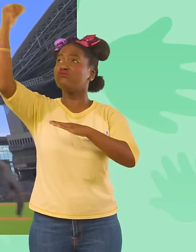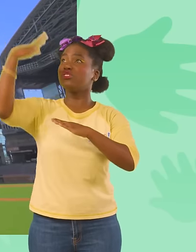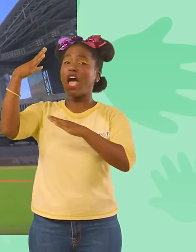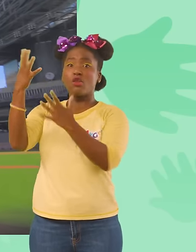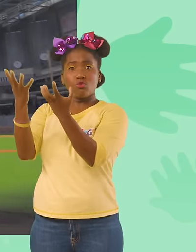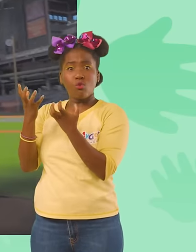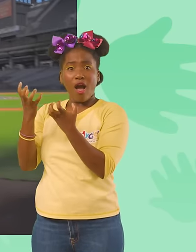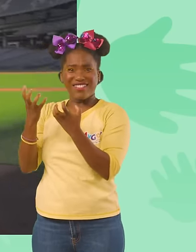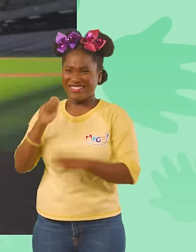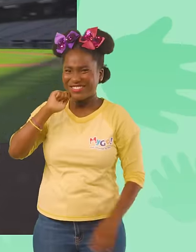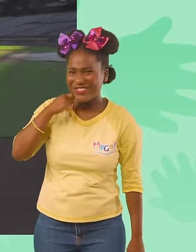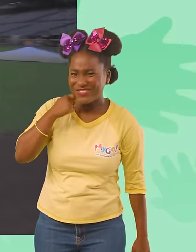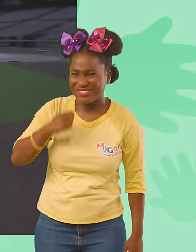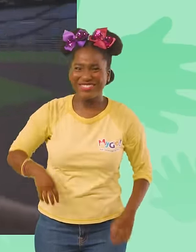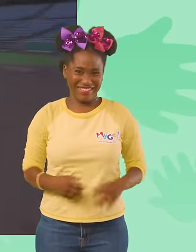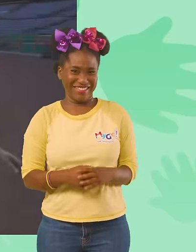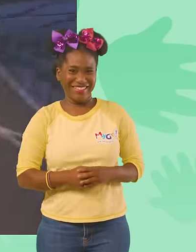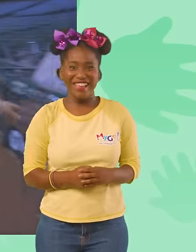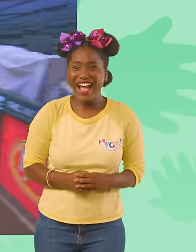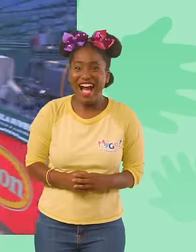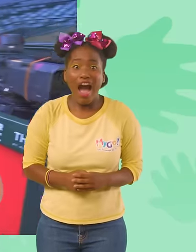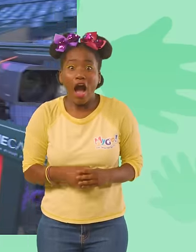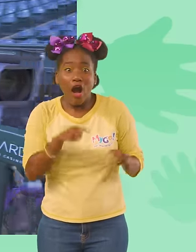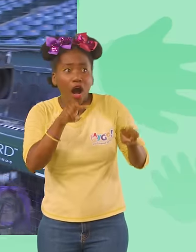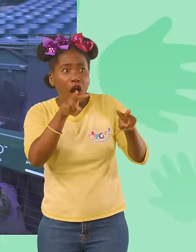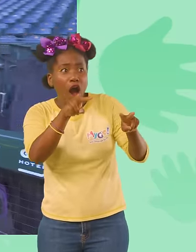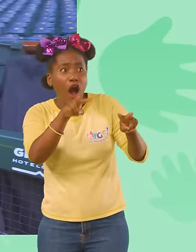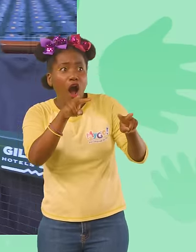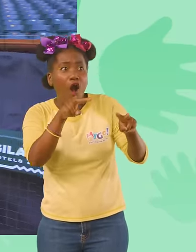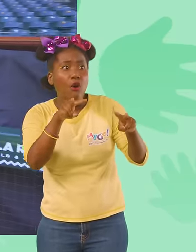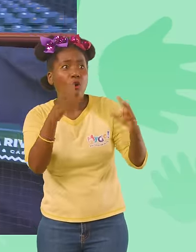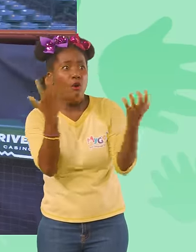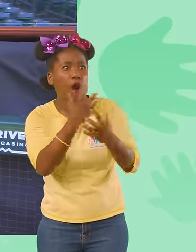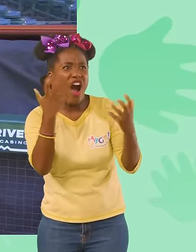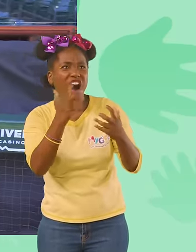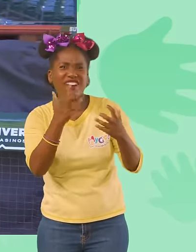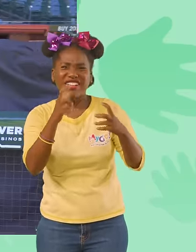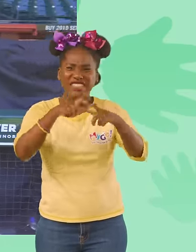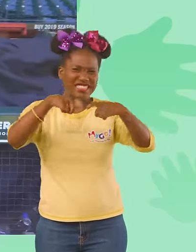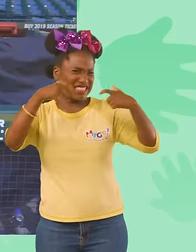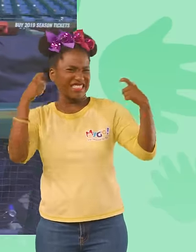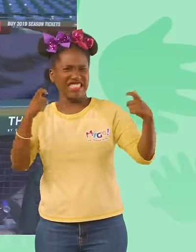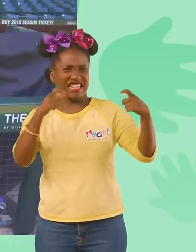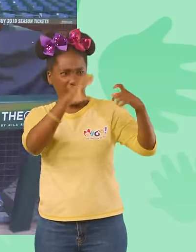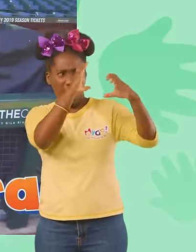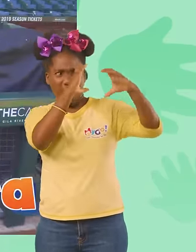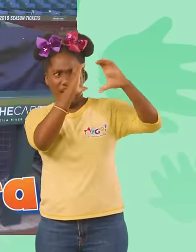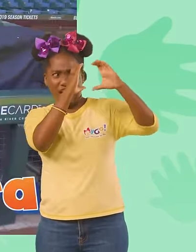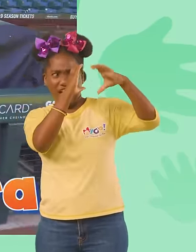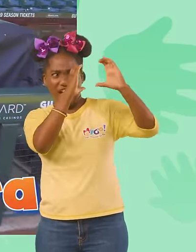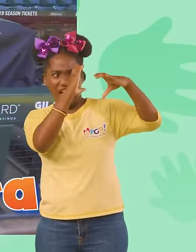cool. Come here. Whoa! Look at this. This is a giant camera.